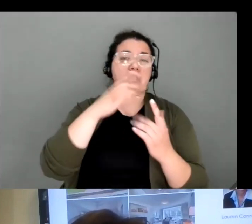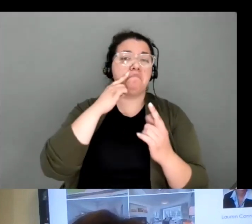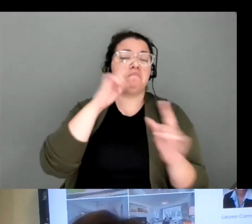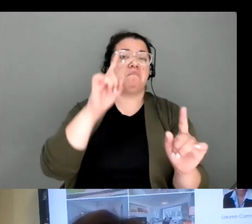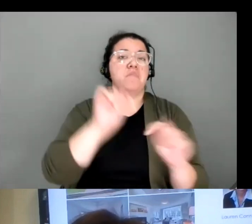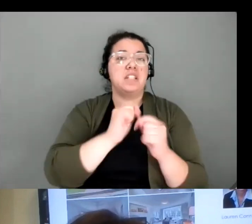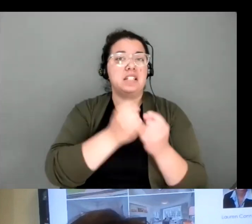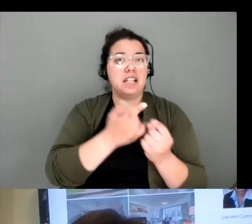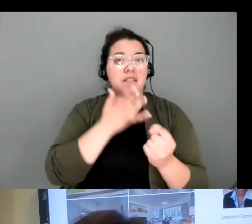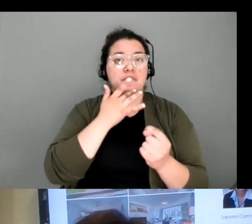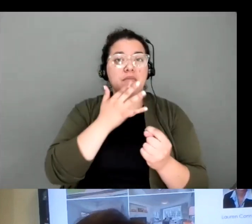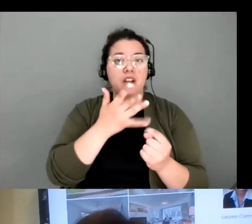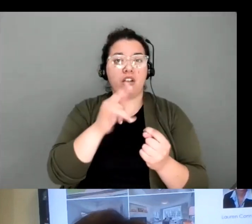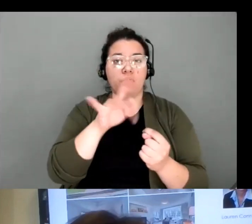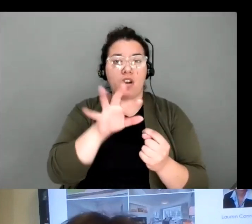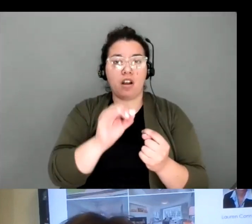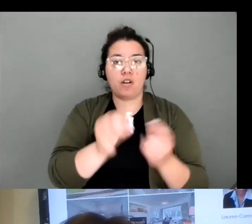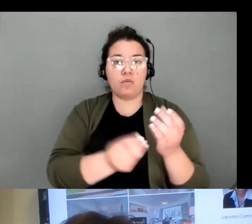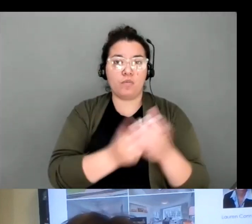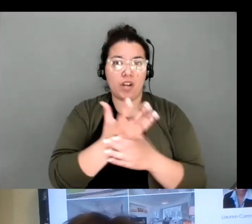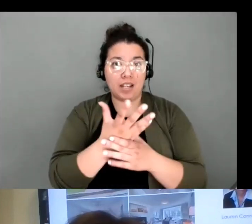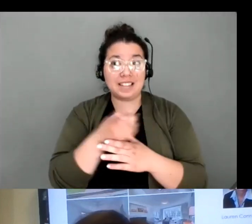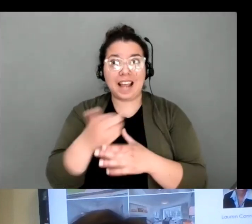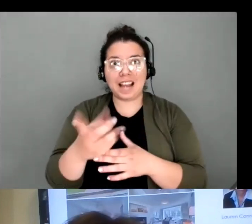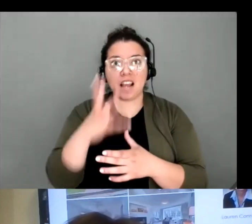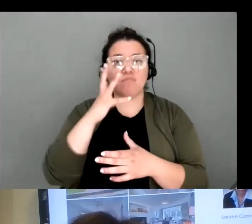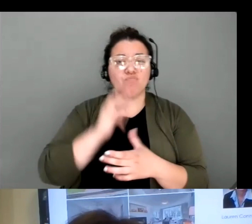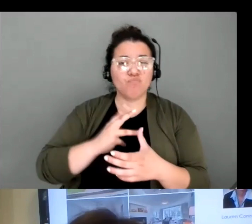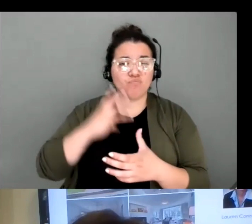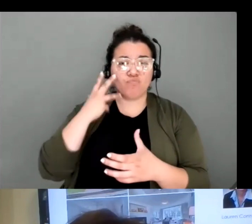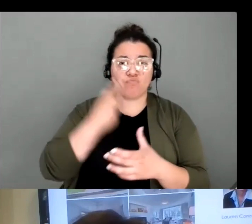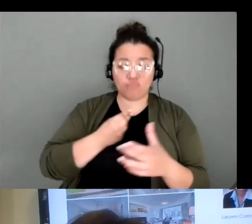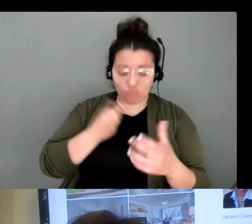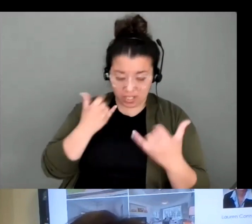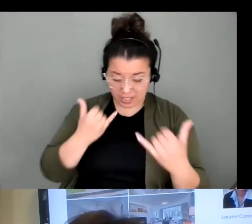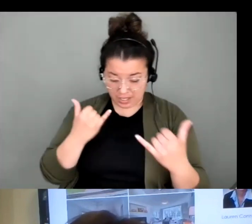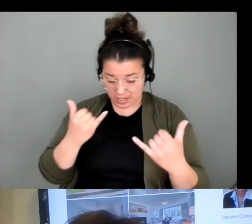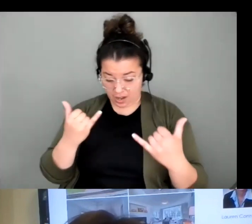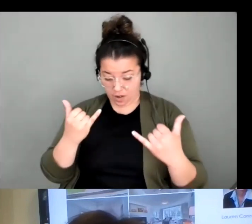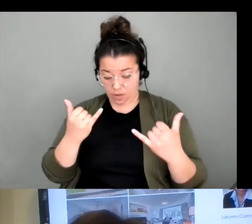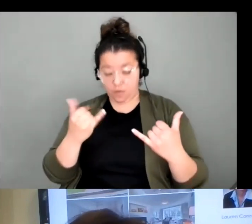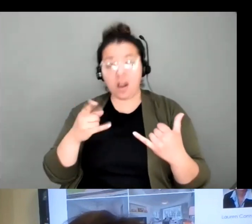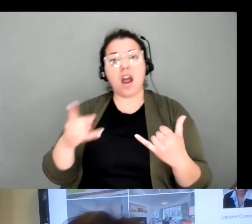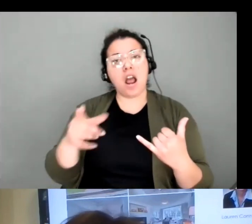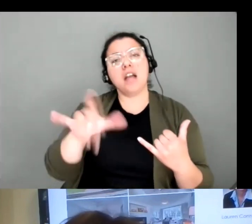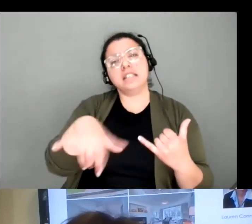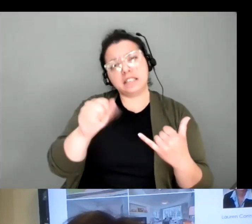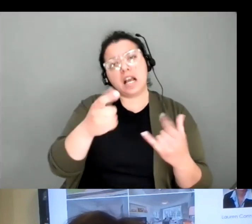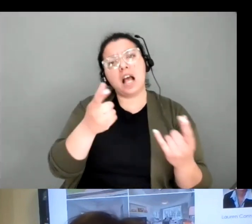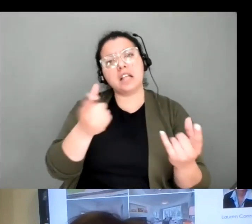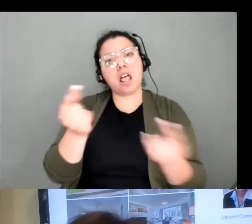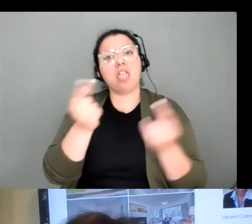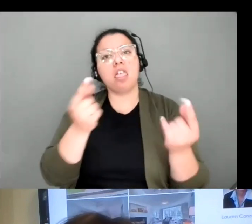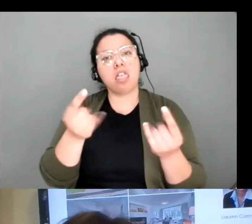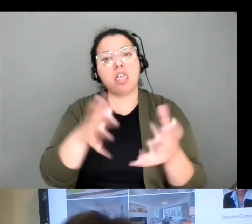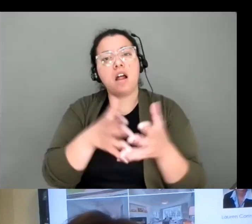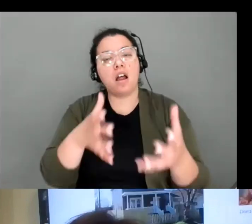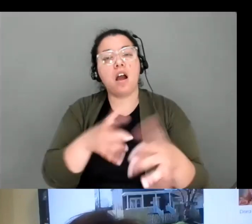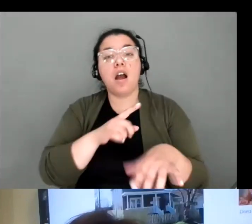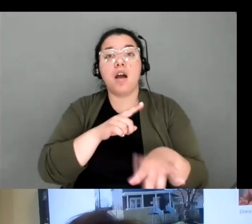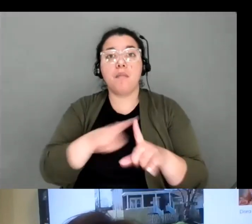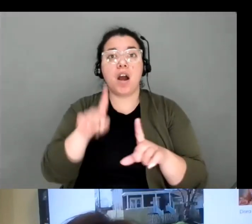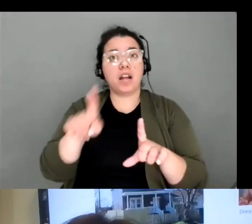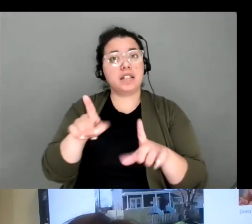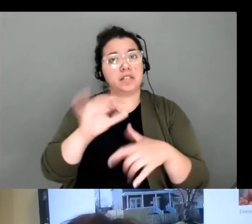Springs. And he's getting so much experience because he's doing a little bit of running around, but he's holding open houses and he's picked up